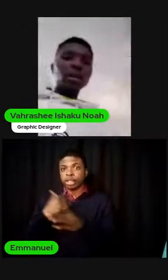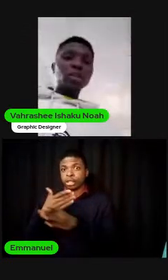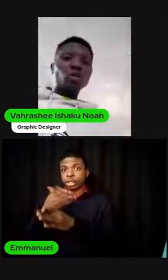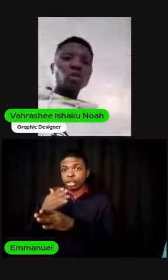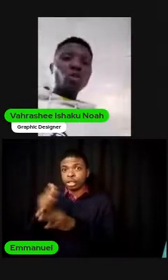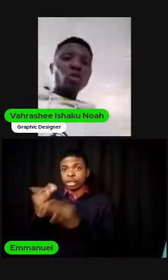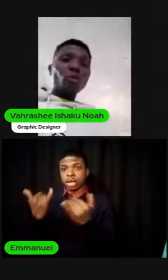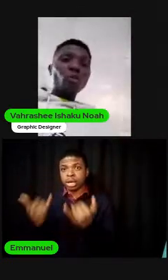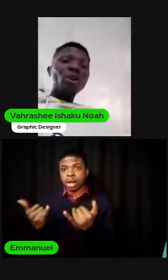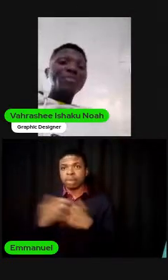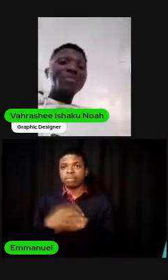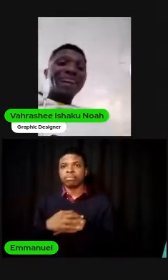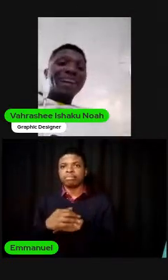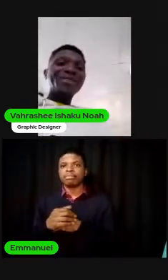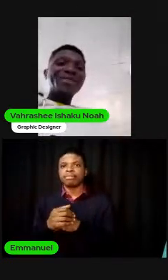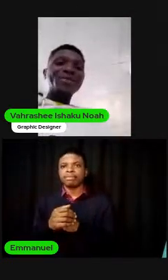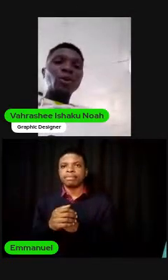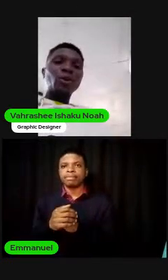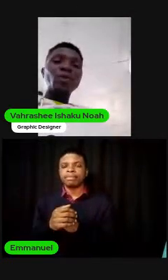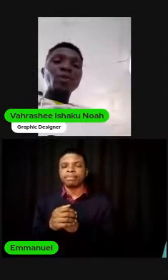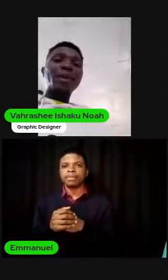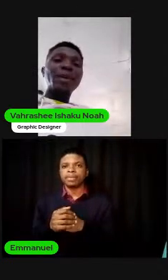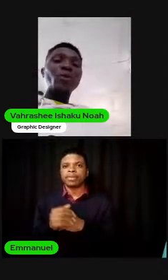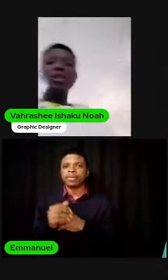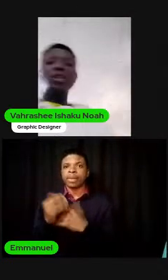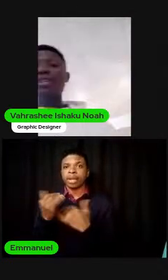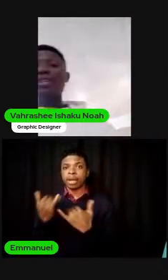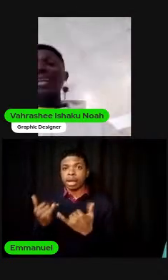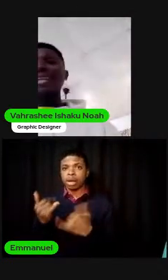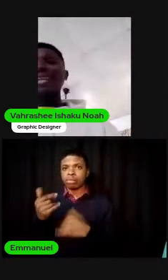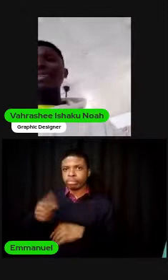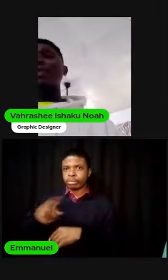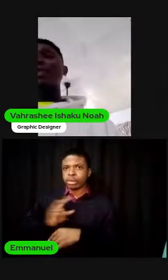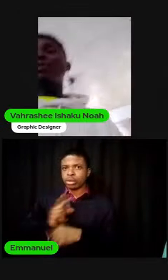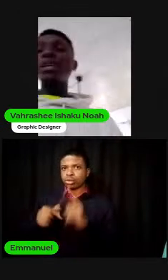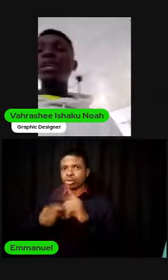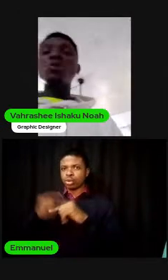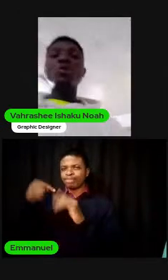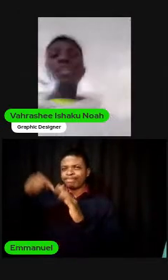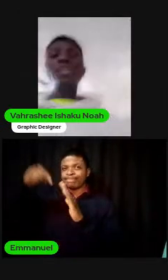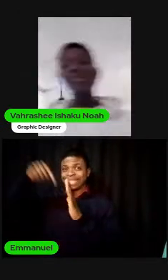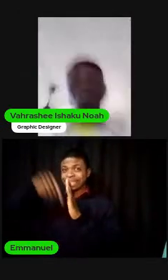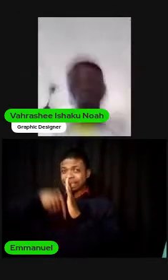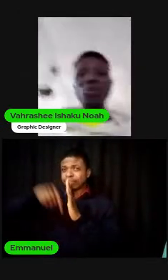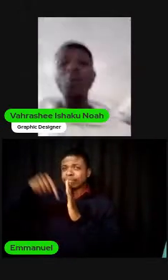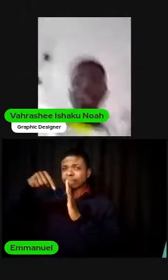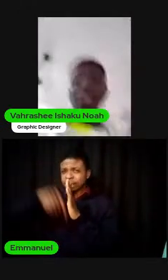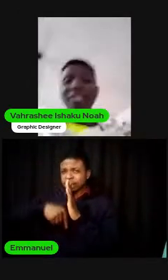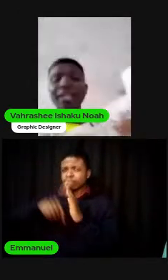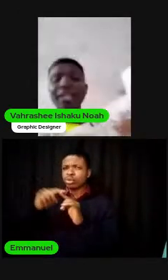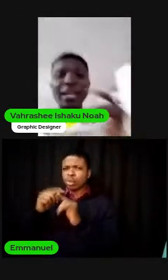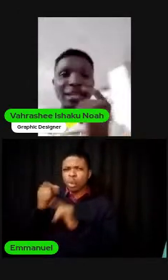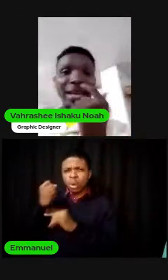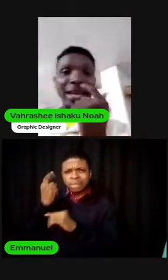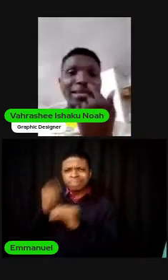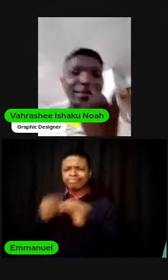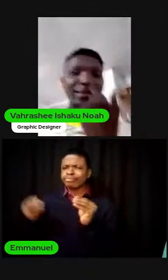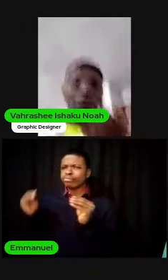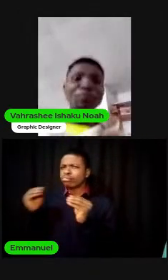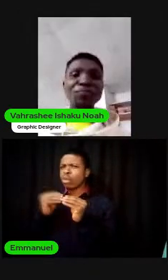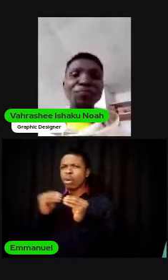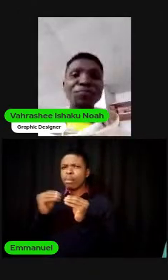Okay, let's go more deeper now because we are going into design. Let's go to the relevance of color in design. Next